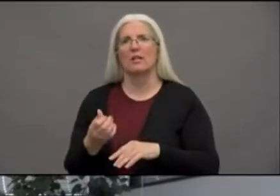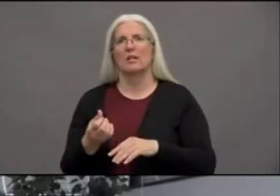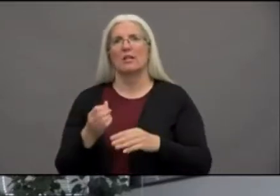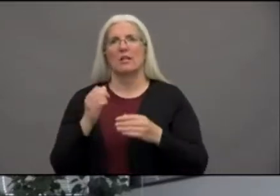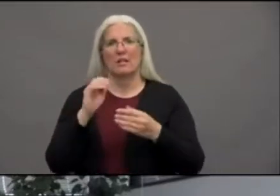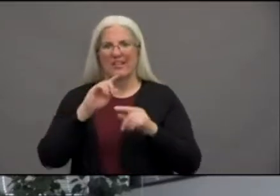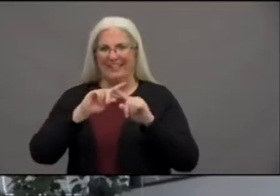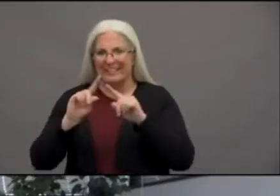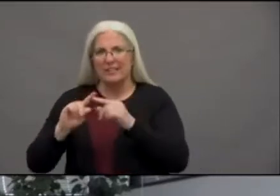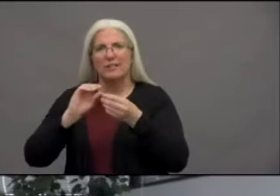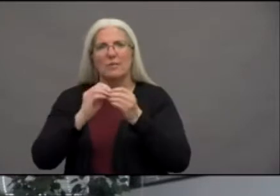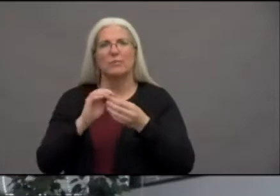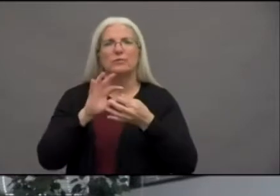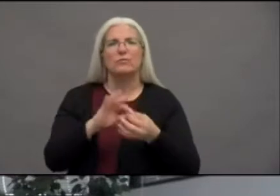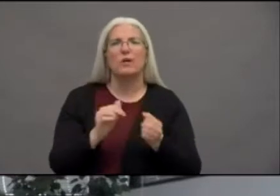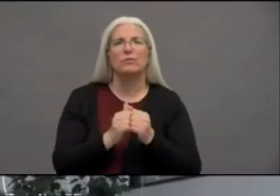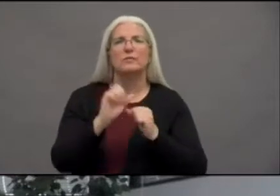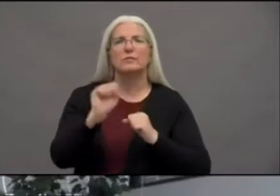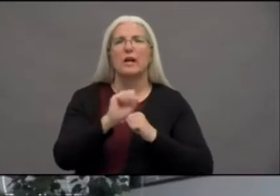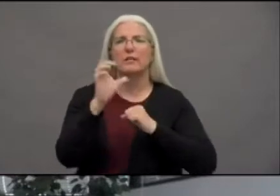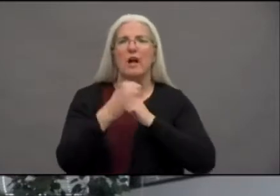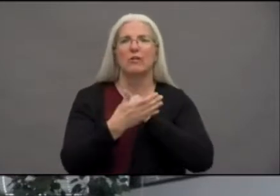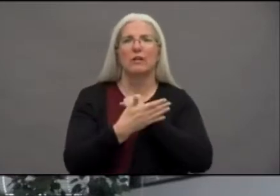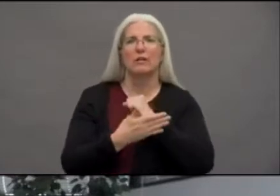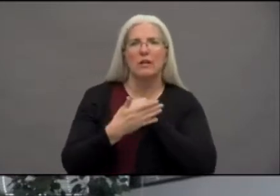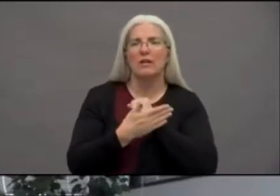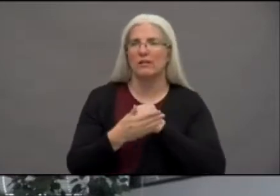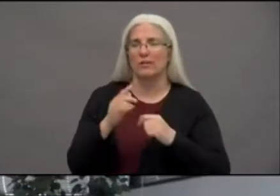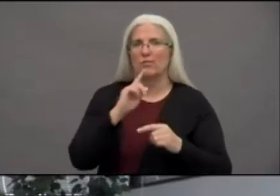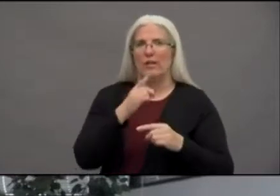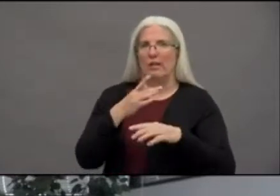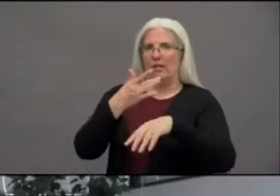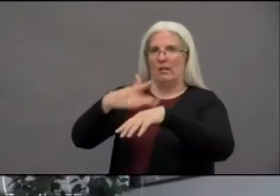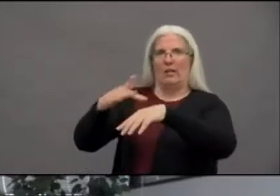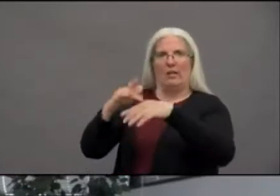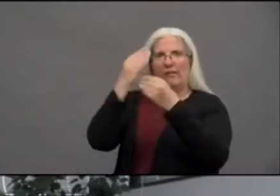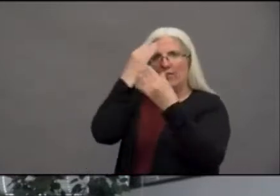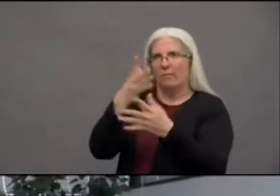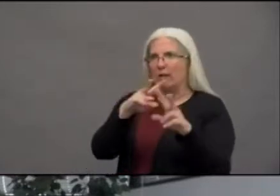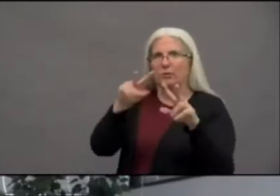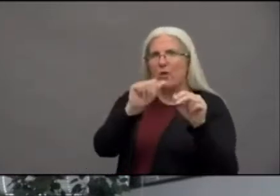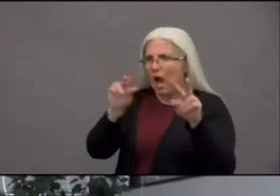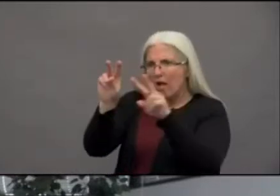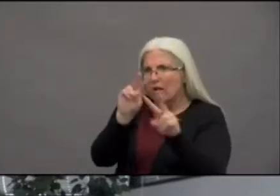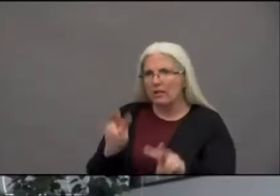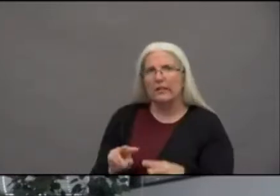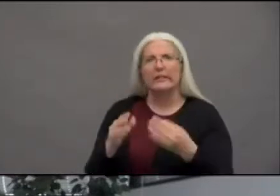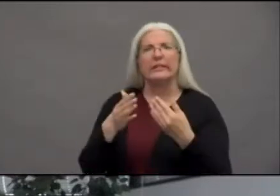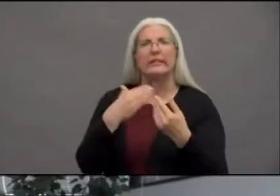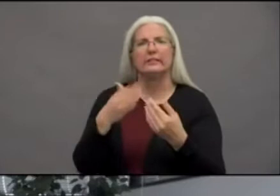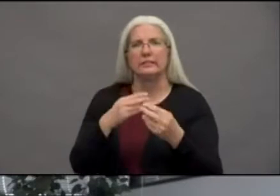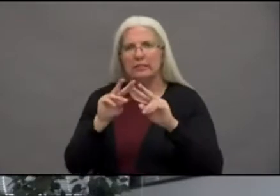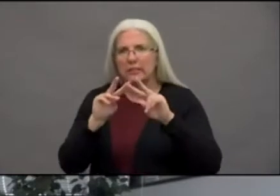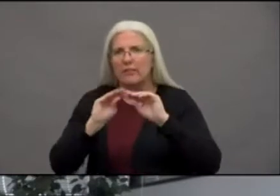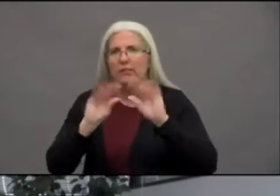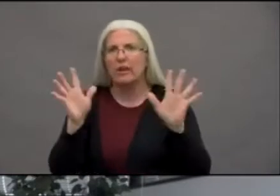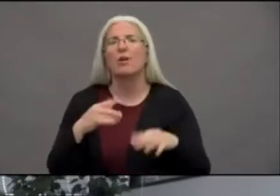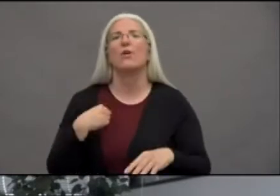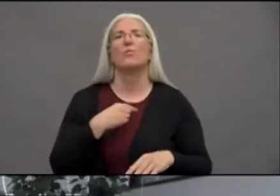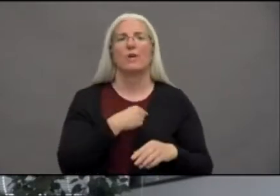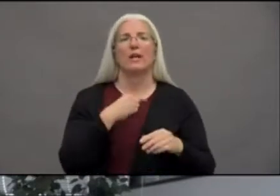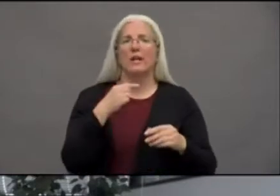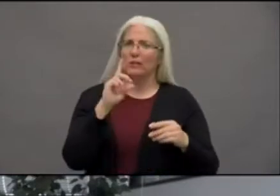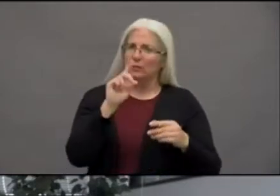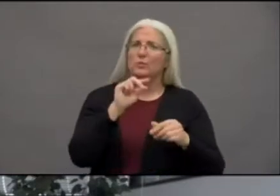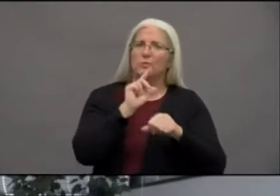County. The information is right at your fingertips. There was a comment last week, yes, I do go and read the comments, where someone said, I want